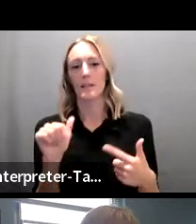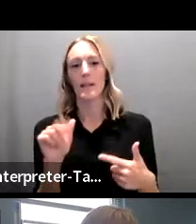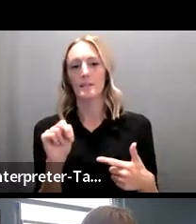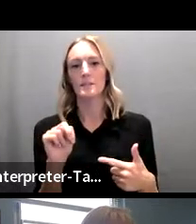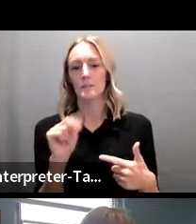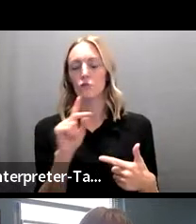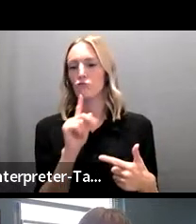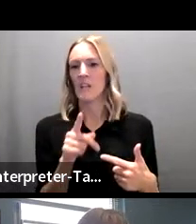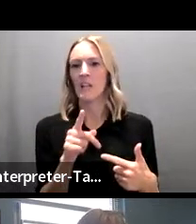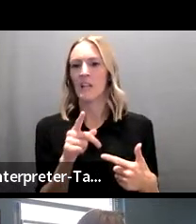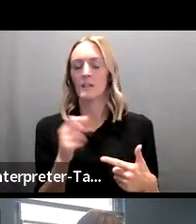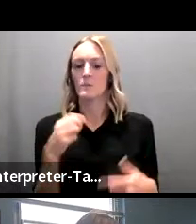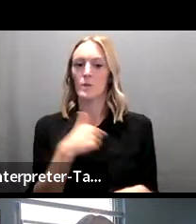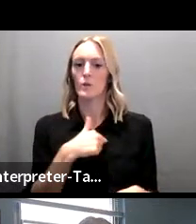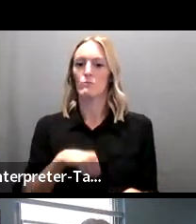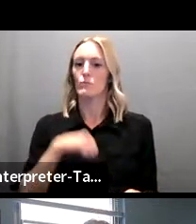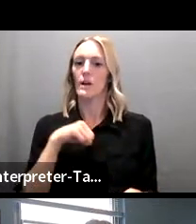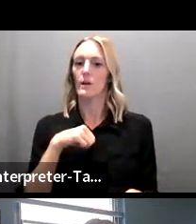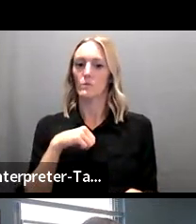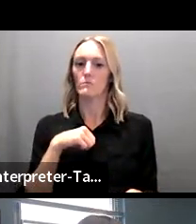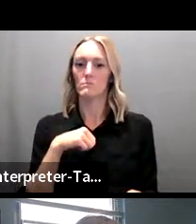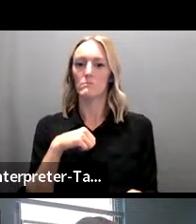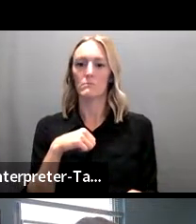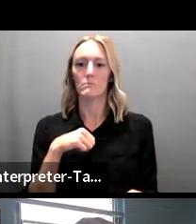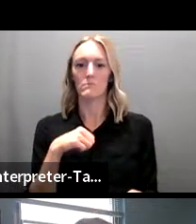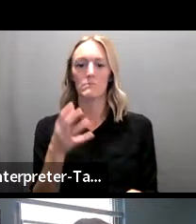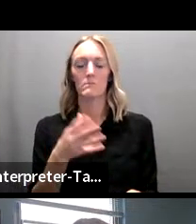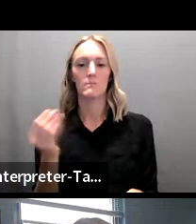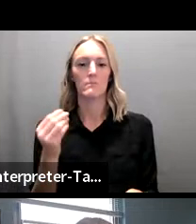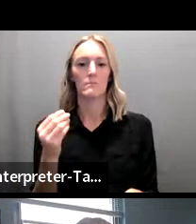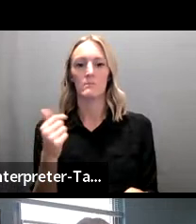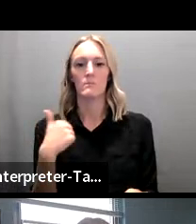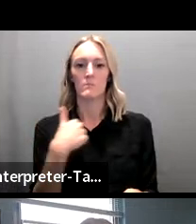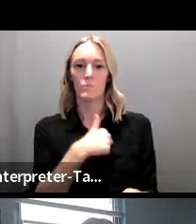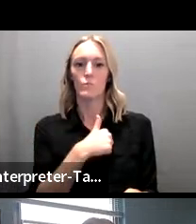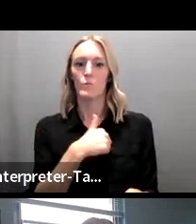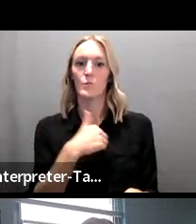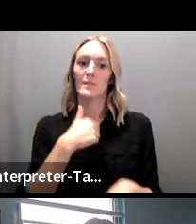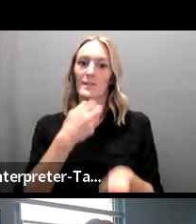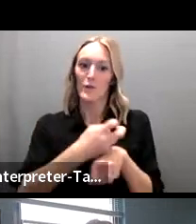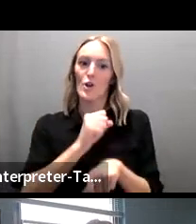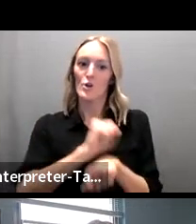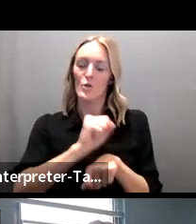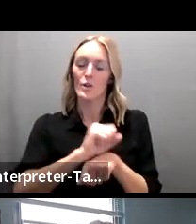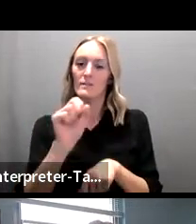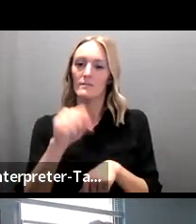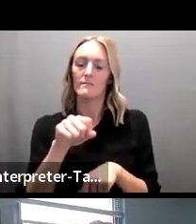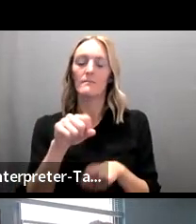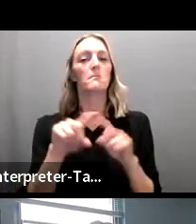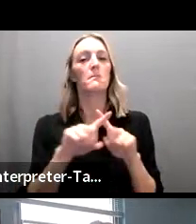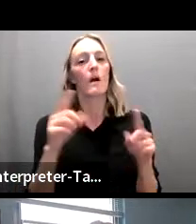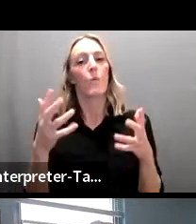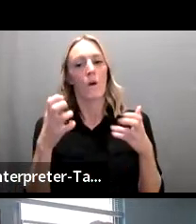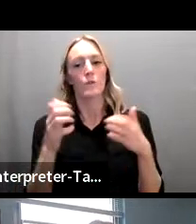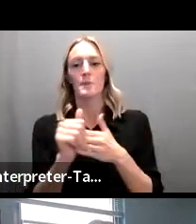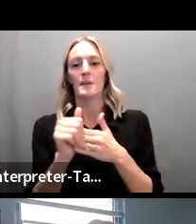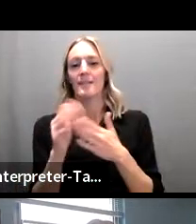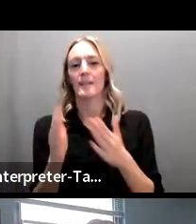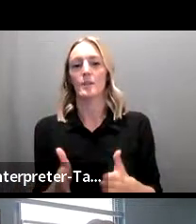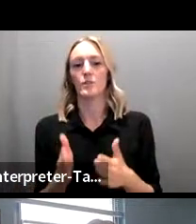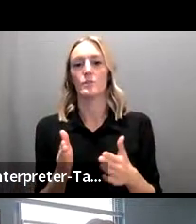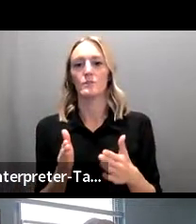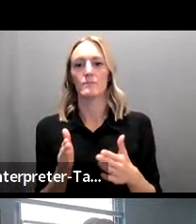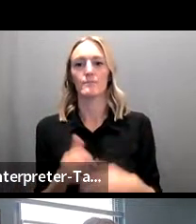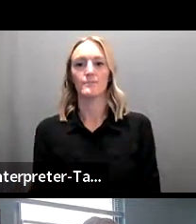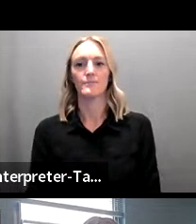So we're really proud and really know that we have, not only work cut out for us, but really want to be a forefront leader in the work